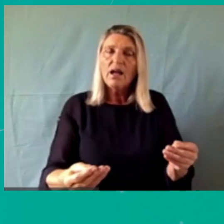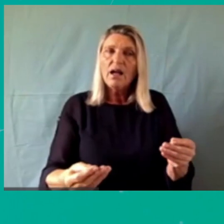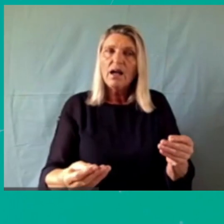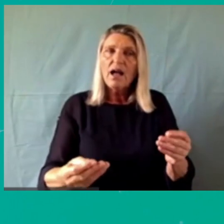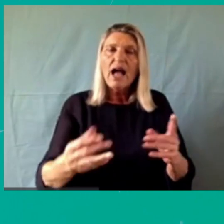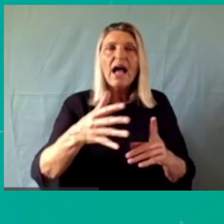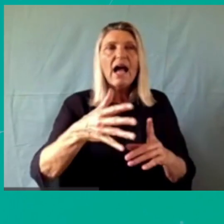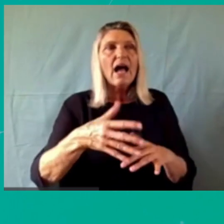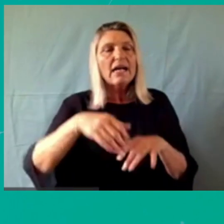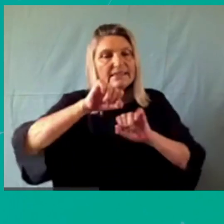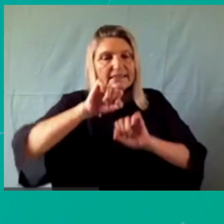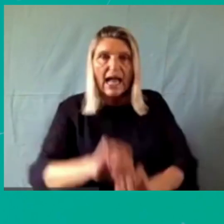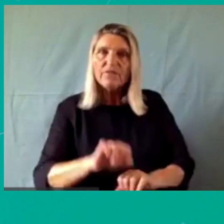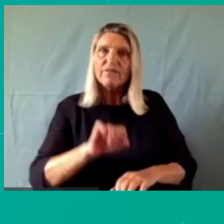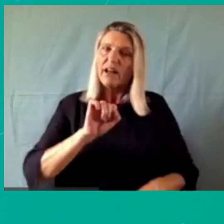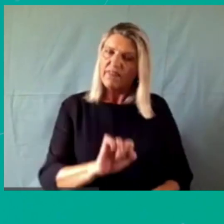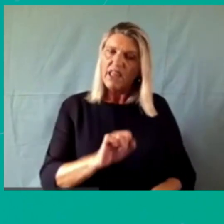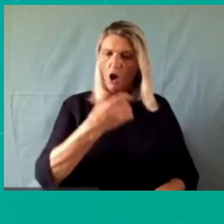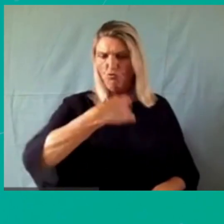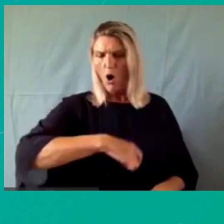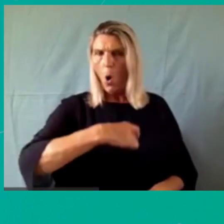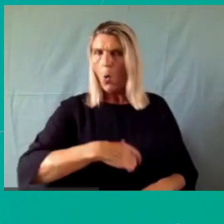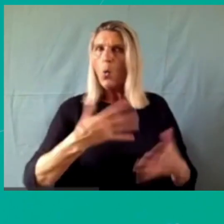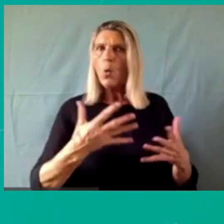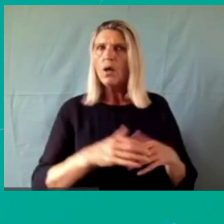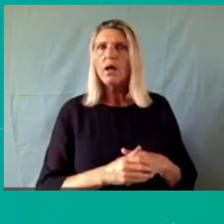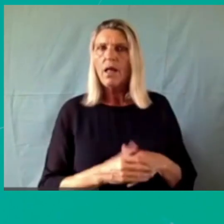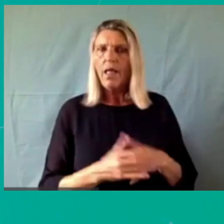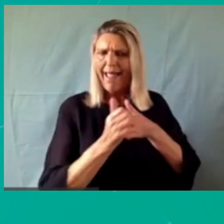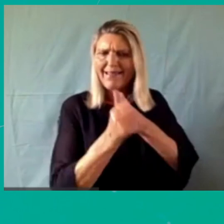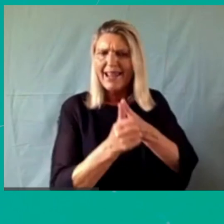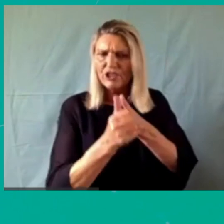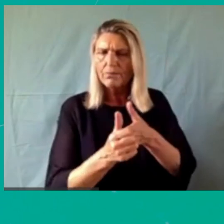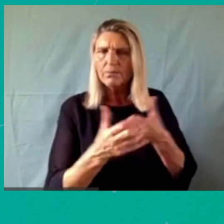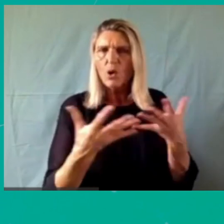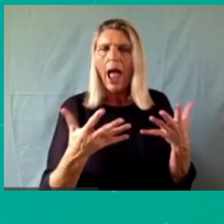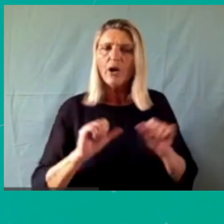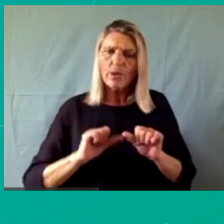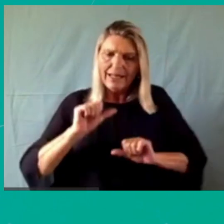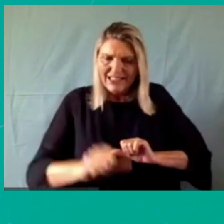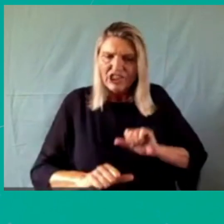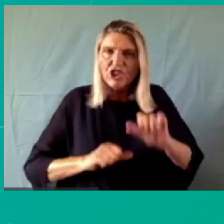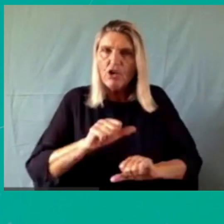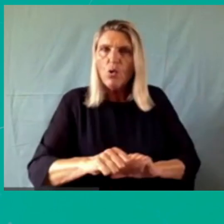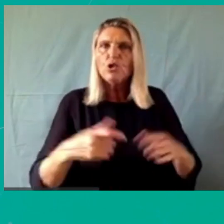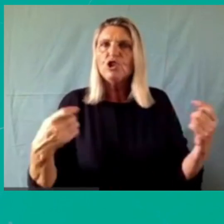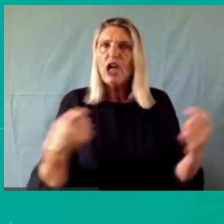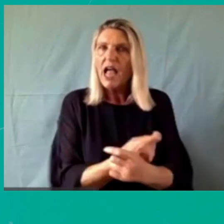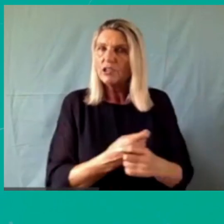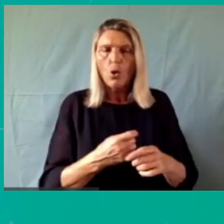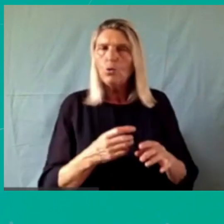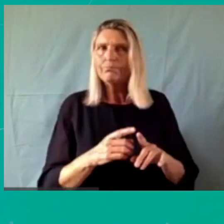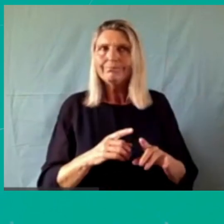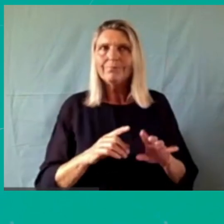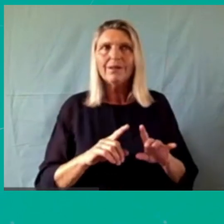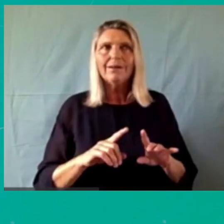achieving intergenerational change. The strategy has drawn on the knowledge and expertise of many,